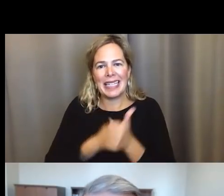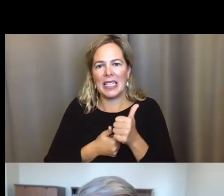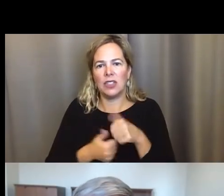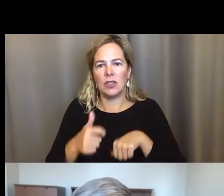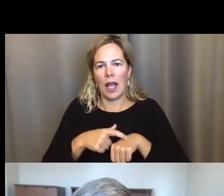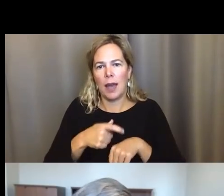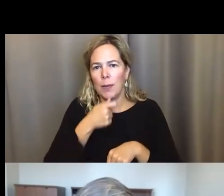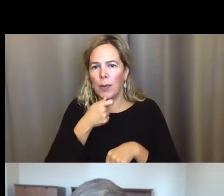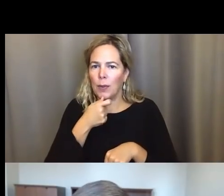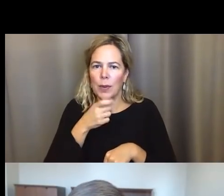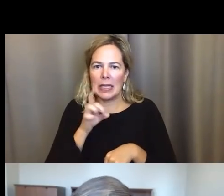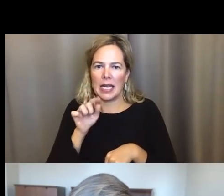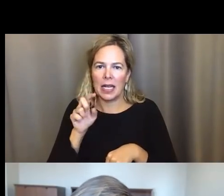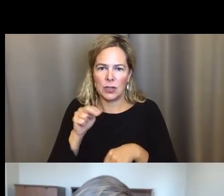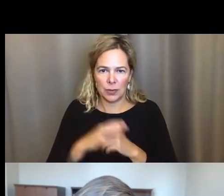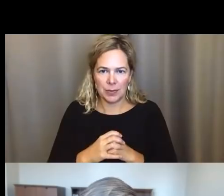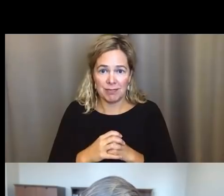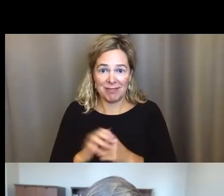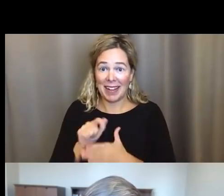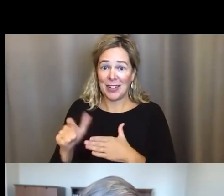And that's all I had today.